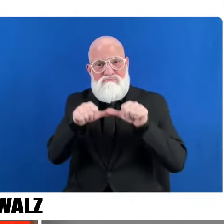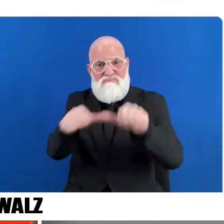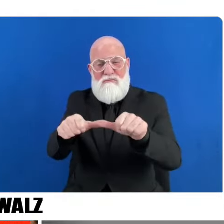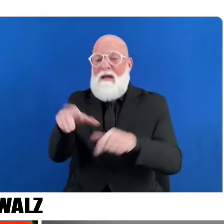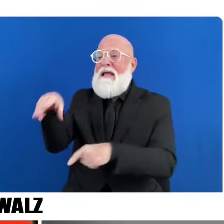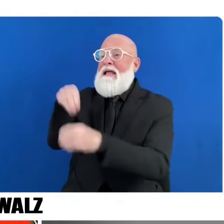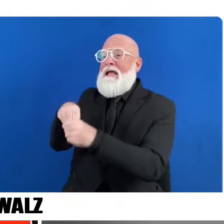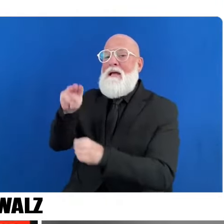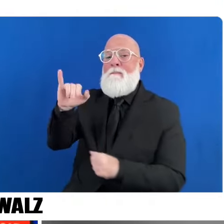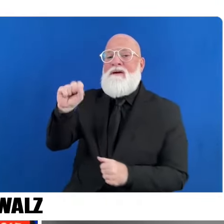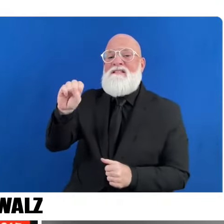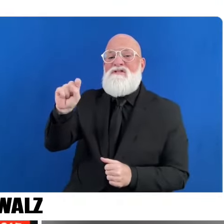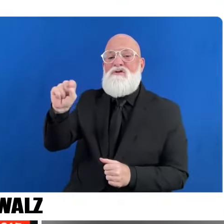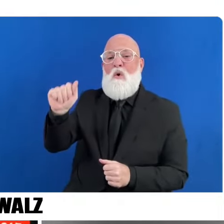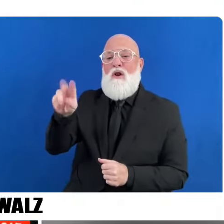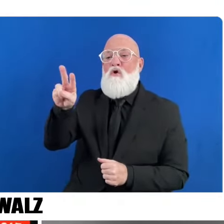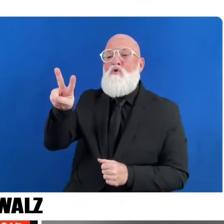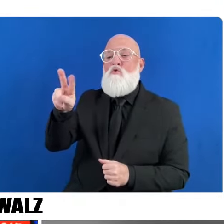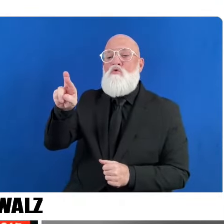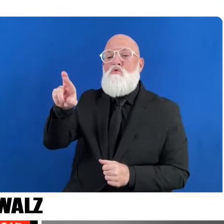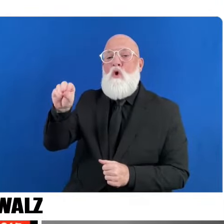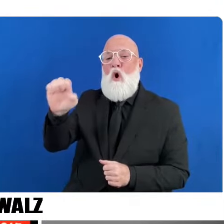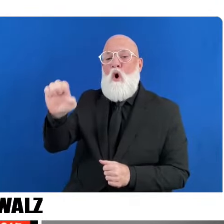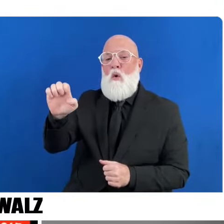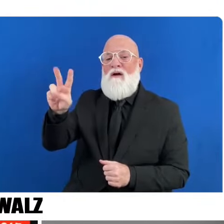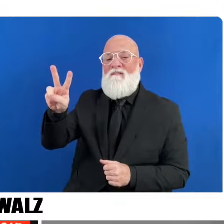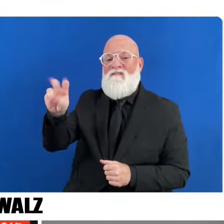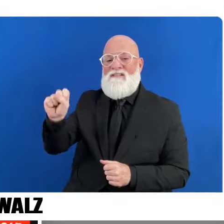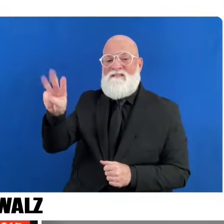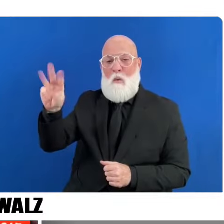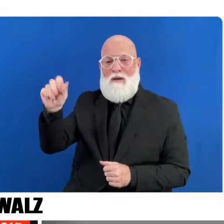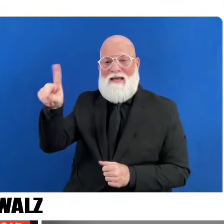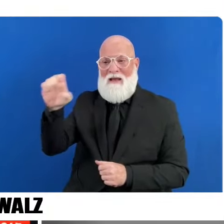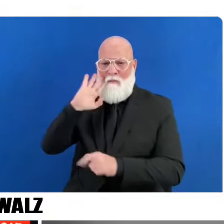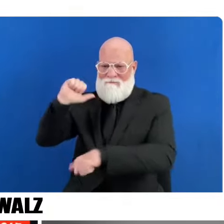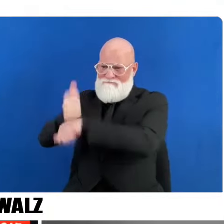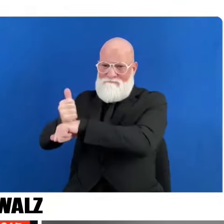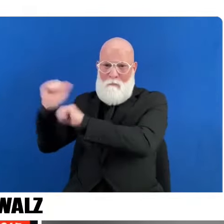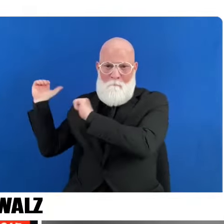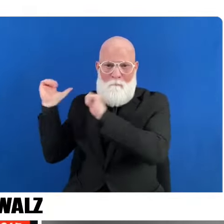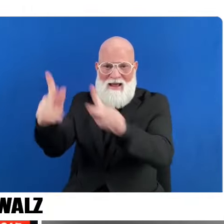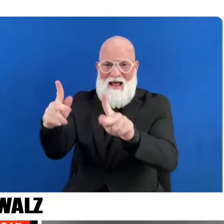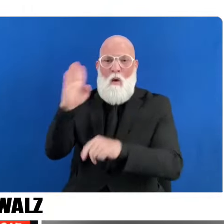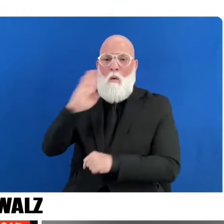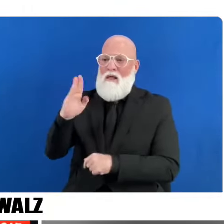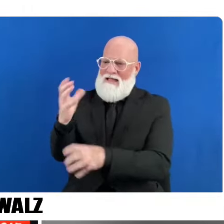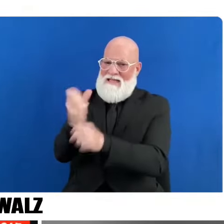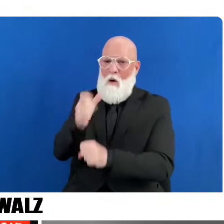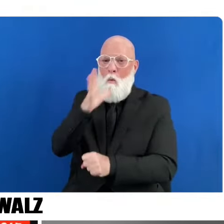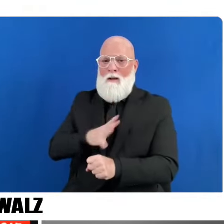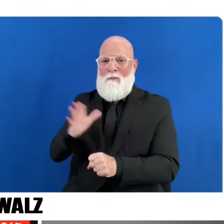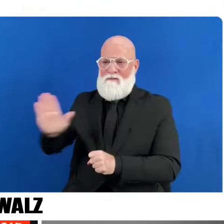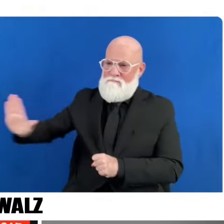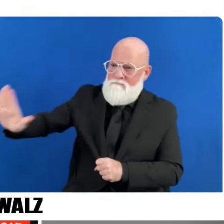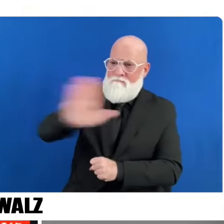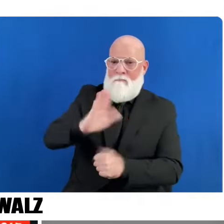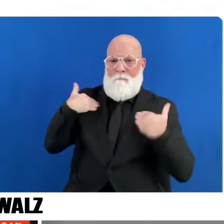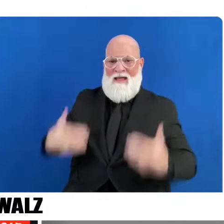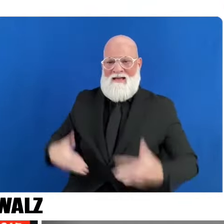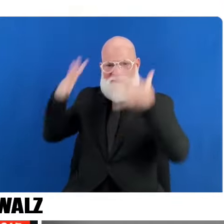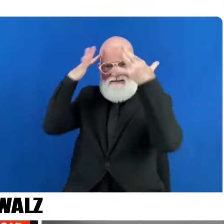in charge of their health care. But look, this is not where, if you don't know Amanda or a Hadley, you soon will. Their